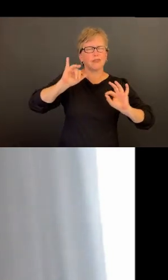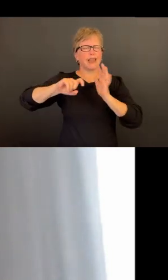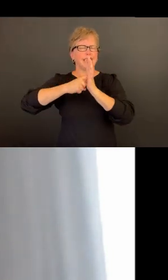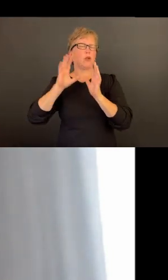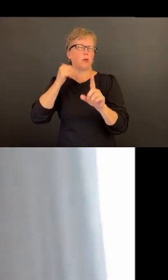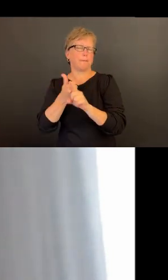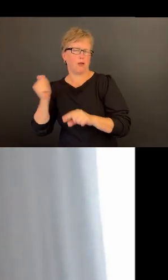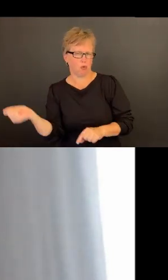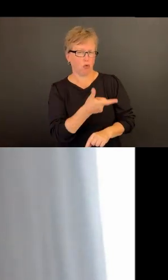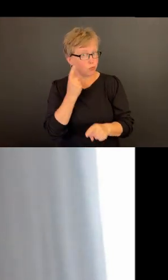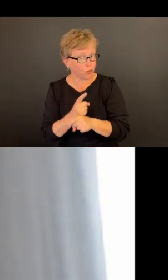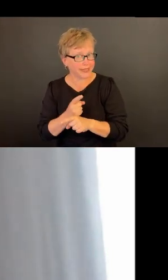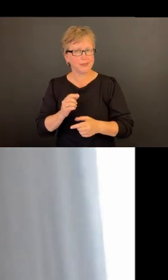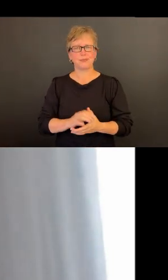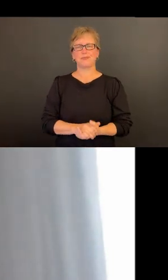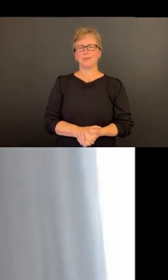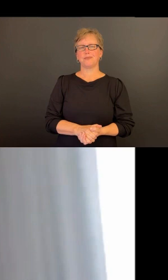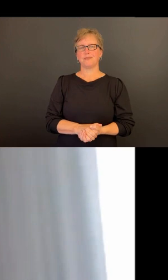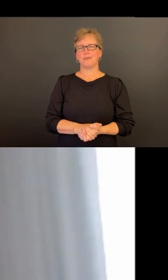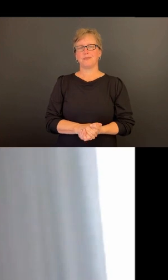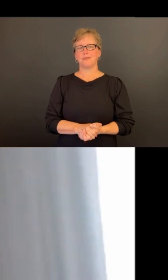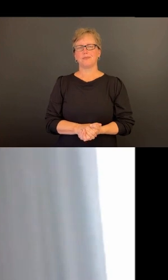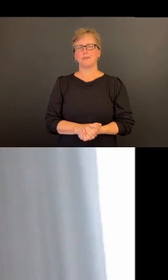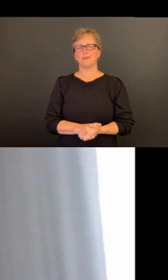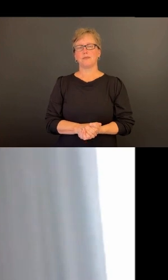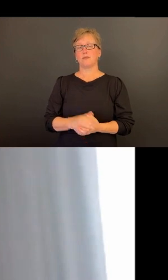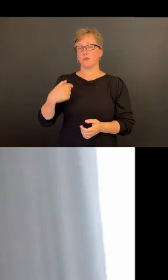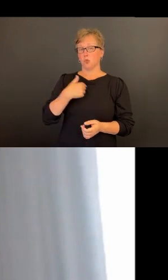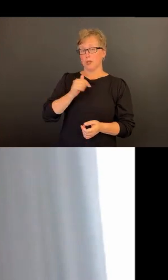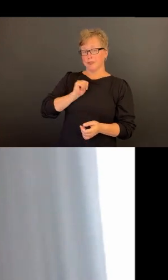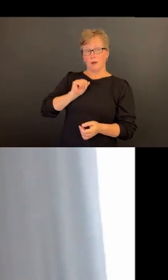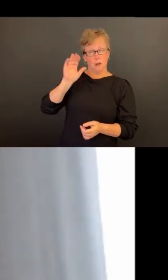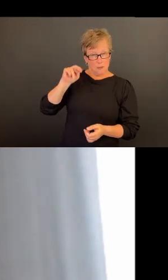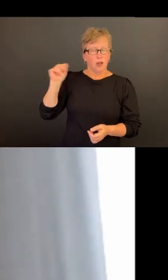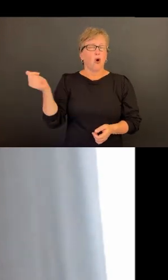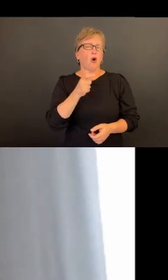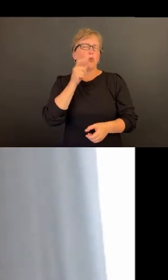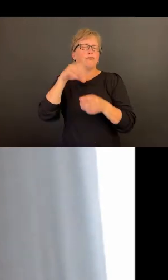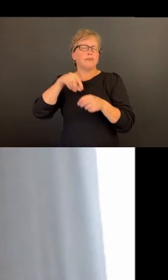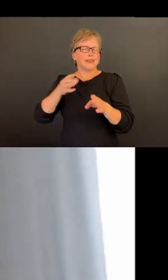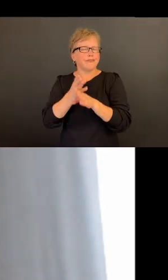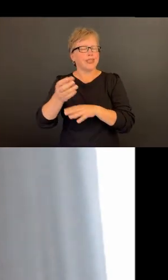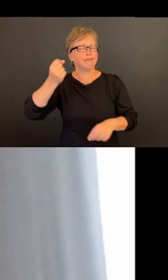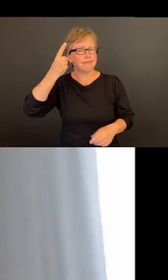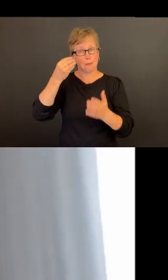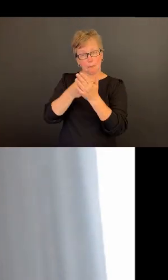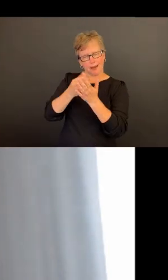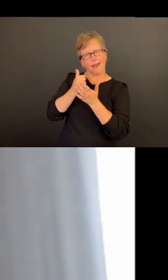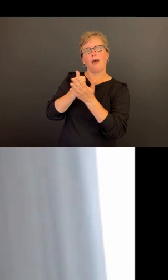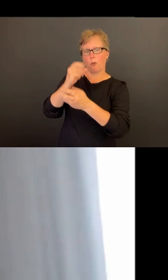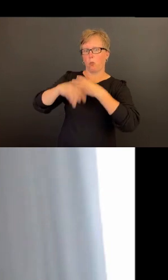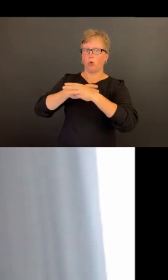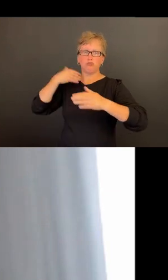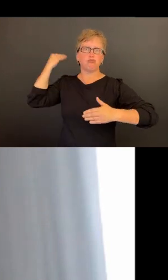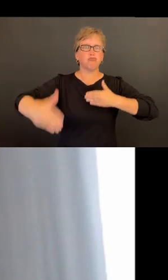of financial health as kind of the line that runs through everything else, right? So if we're a bank, but all of us who are